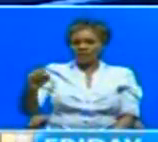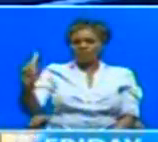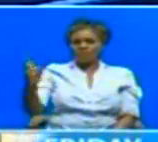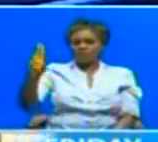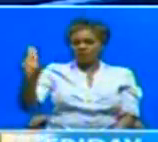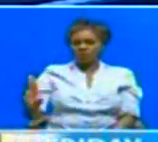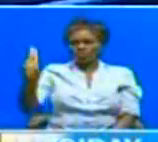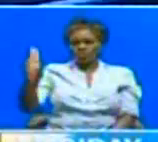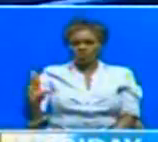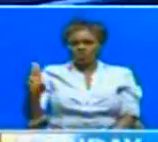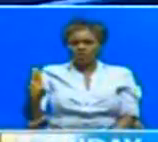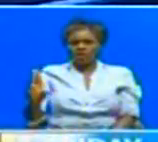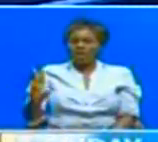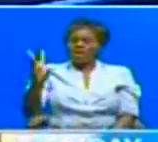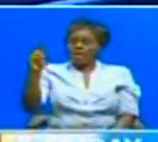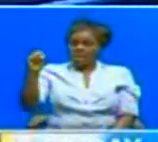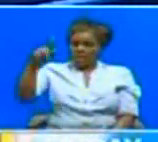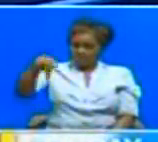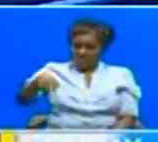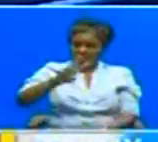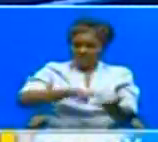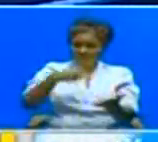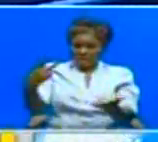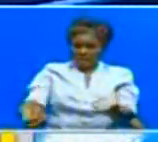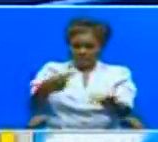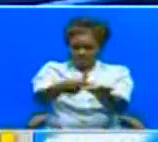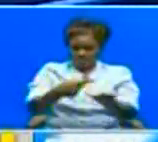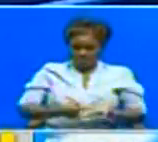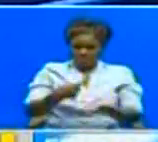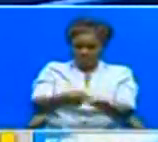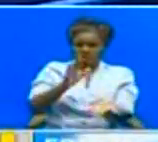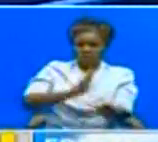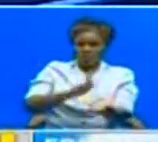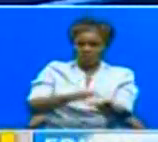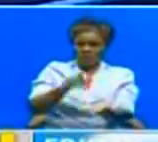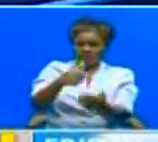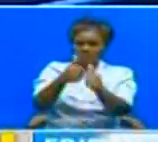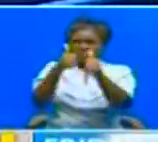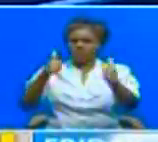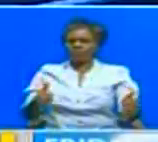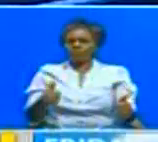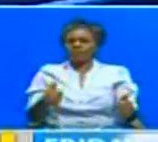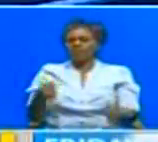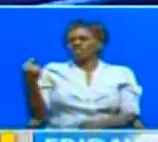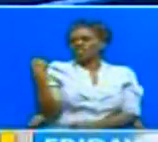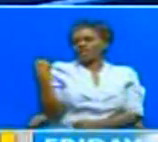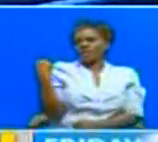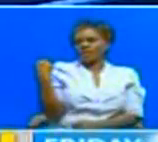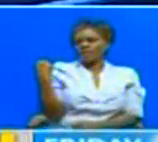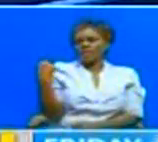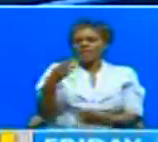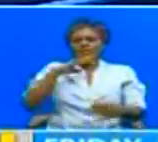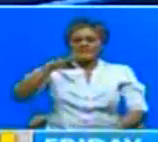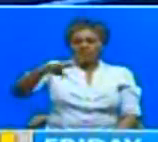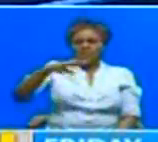President Uhuru Kenyatta had the MPs failed to discuss the motion that recommended her rejection by yesterday. Well,